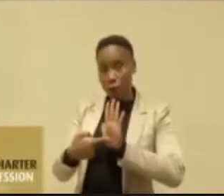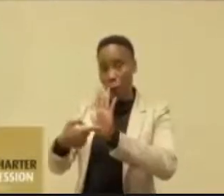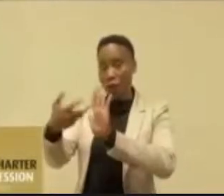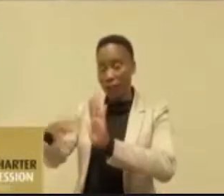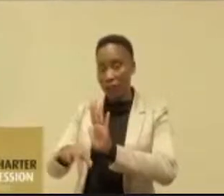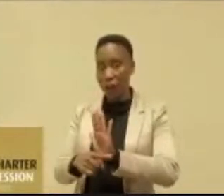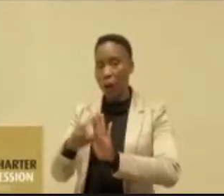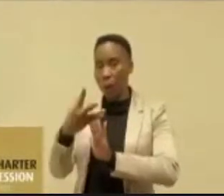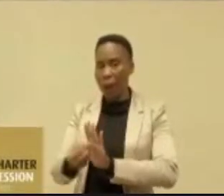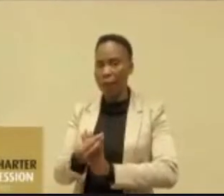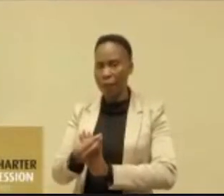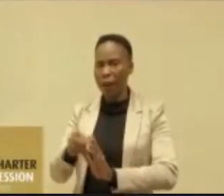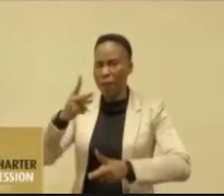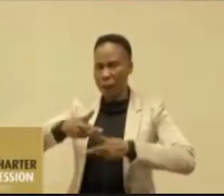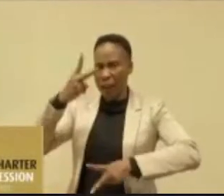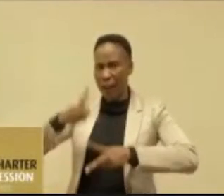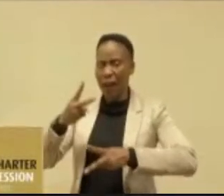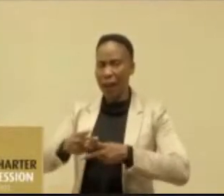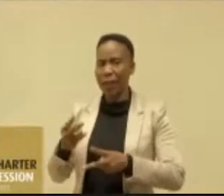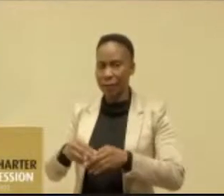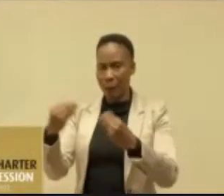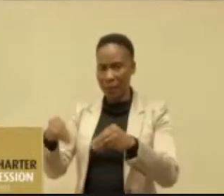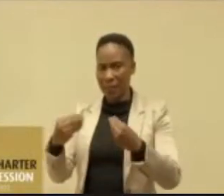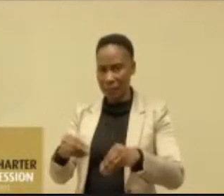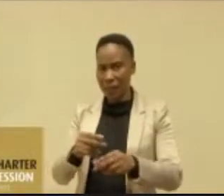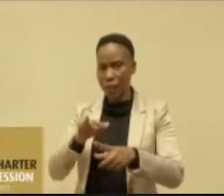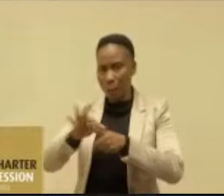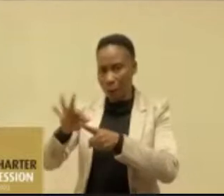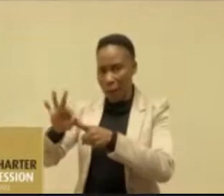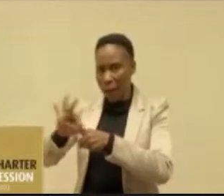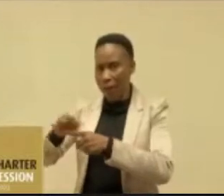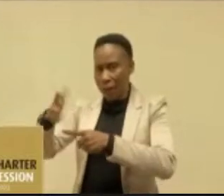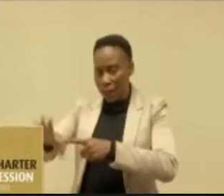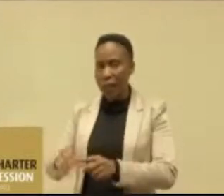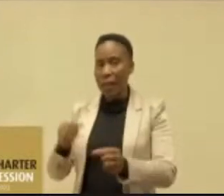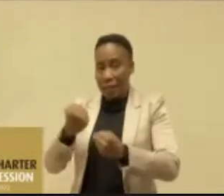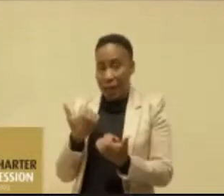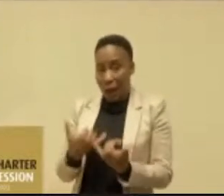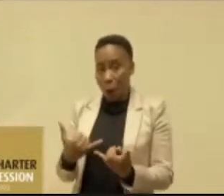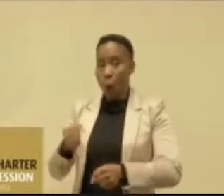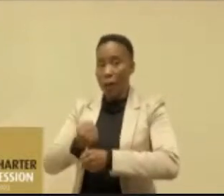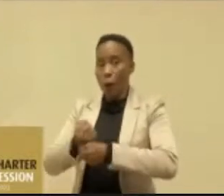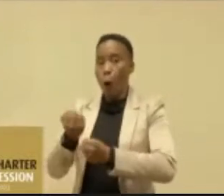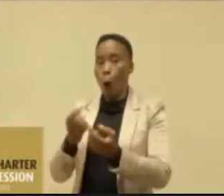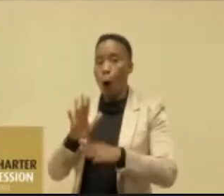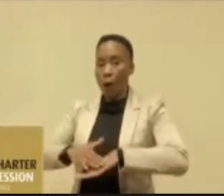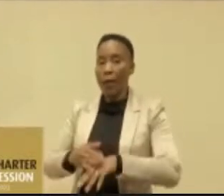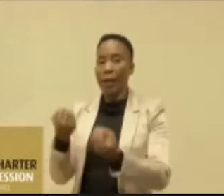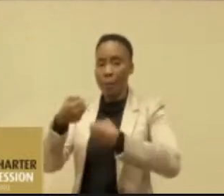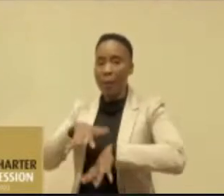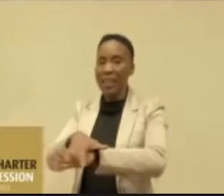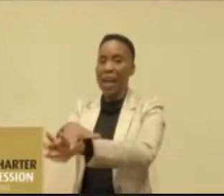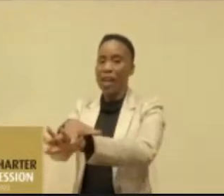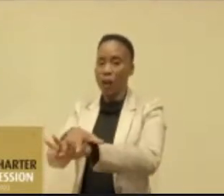have finalized the business plan and working on the implementation process